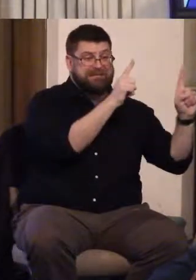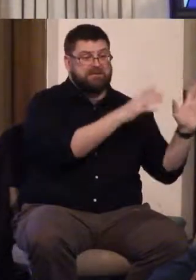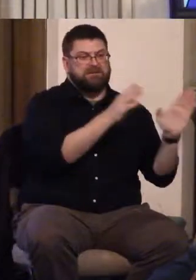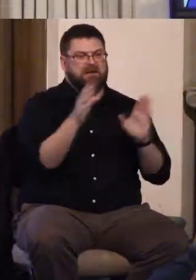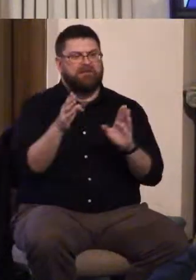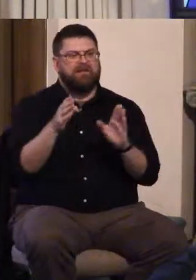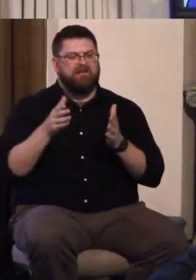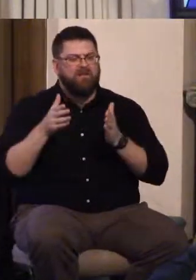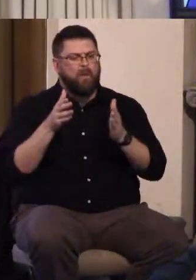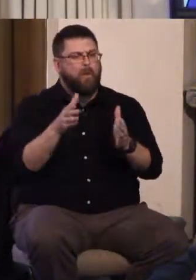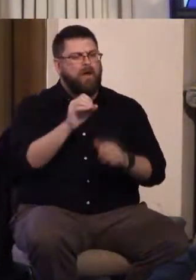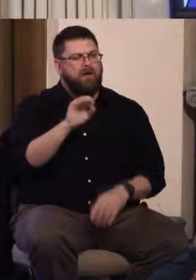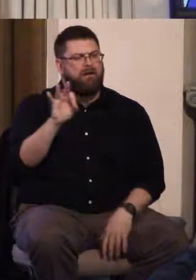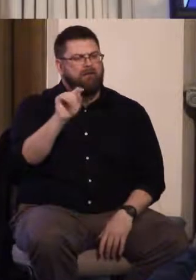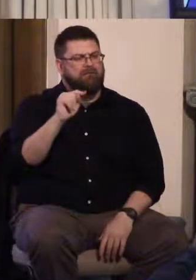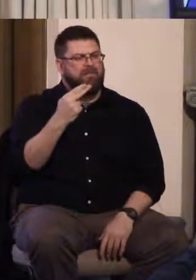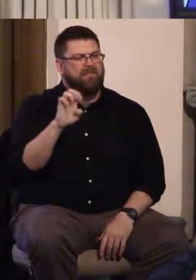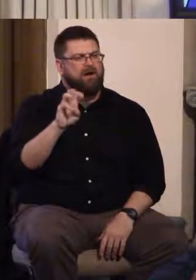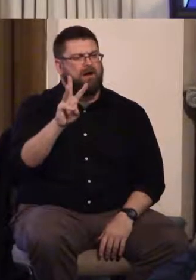Way of the Wizard.